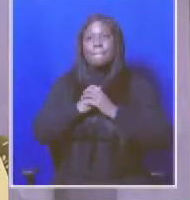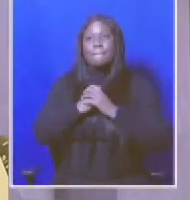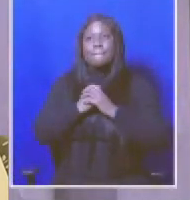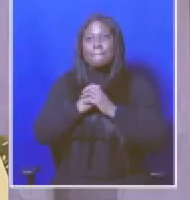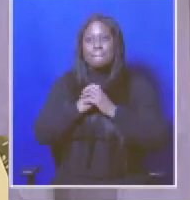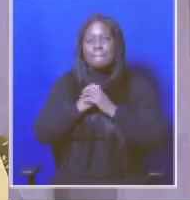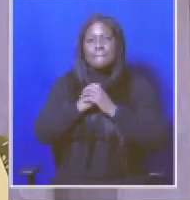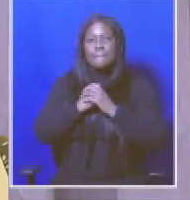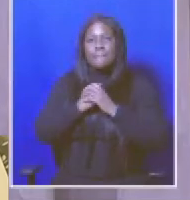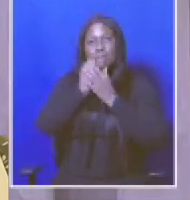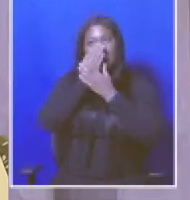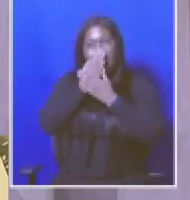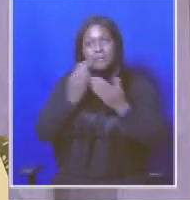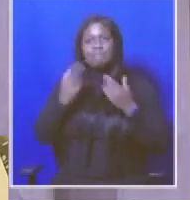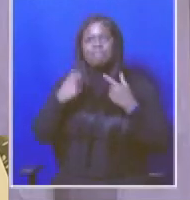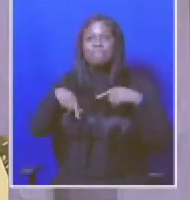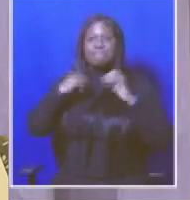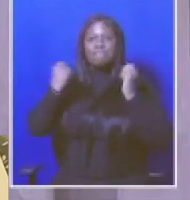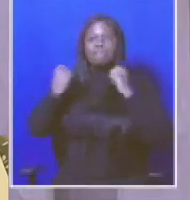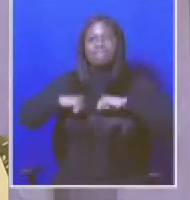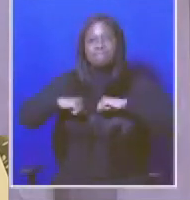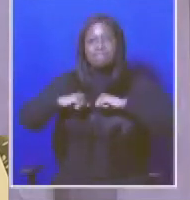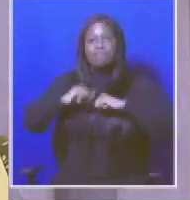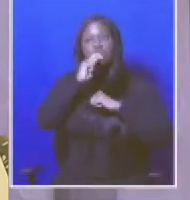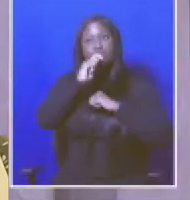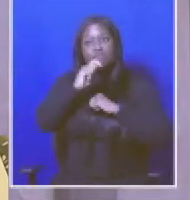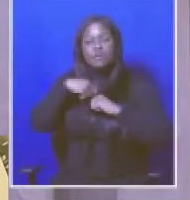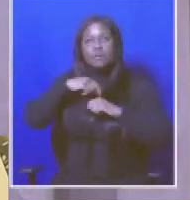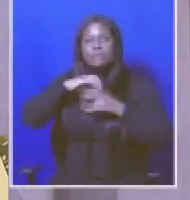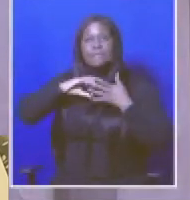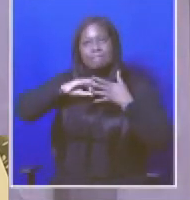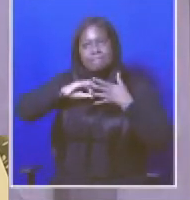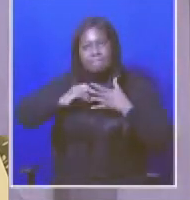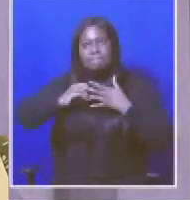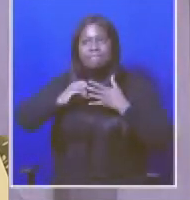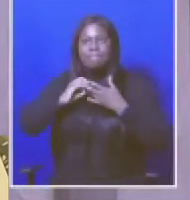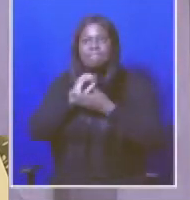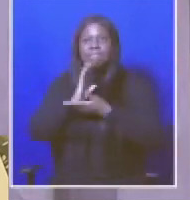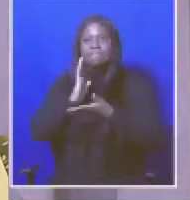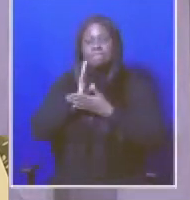we agree with you that we must try as much as possible not to